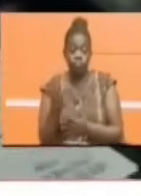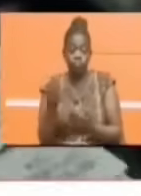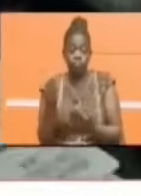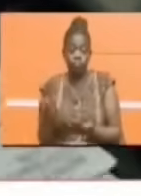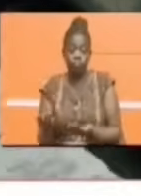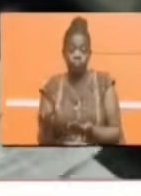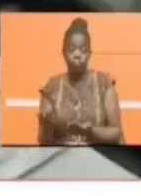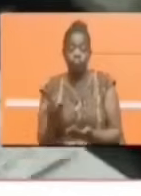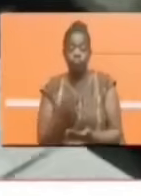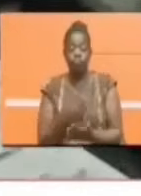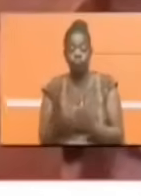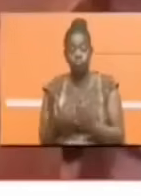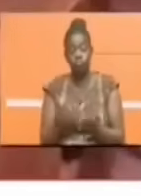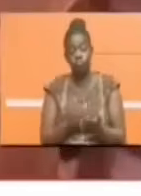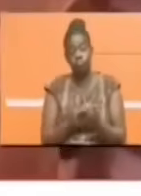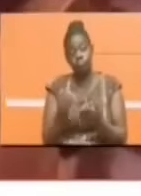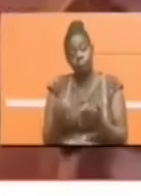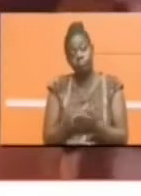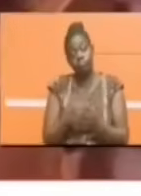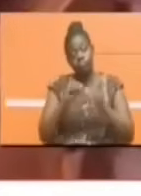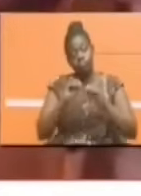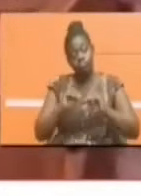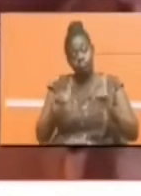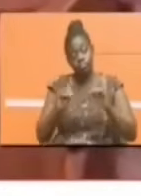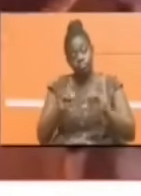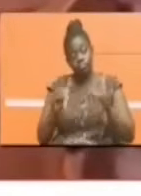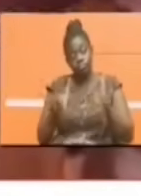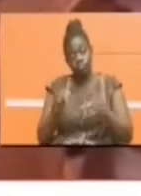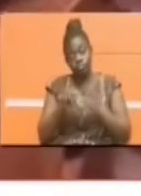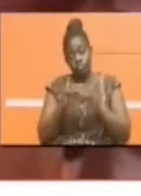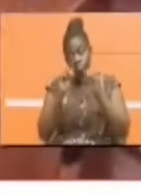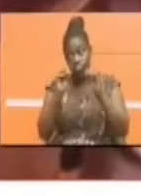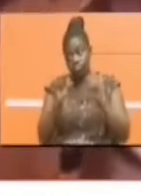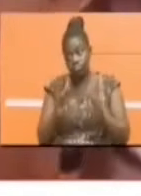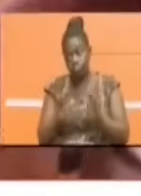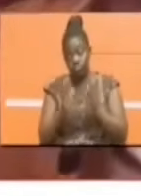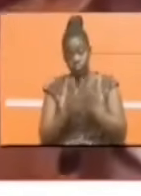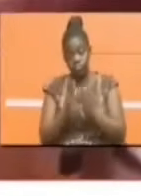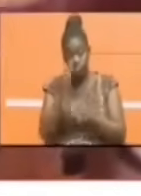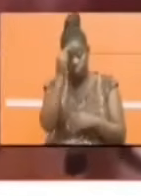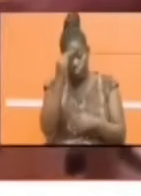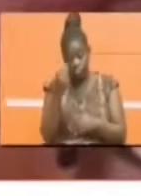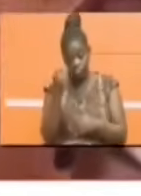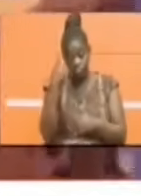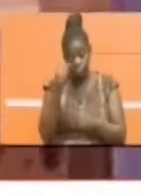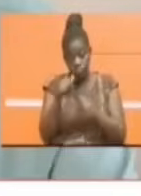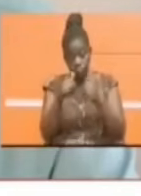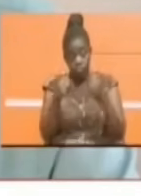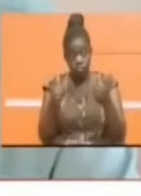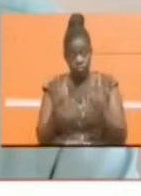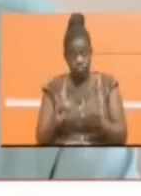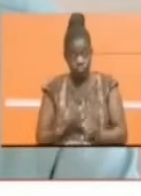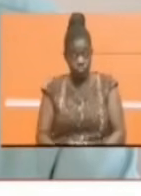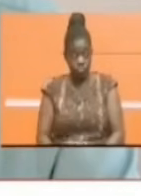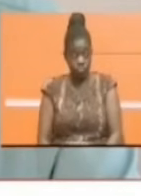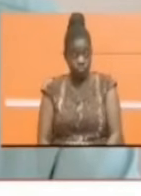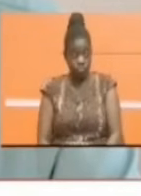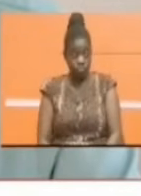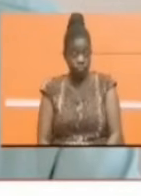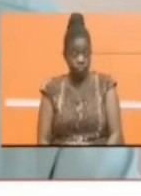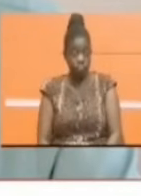gavumenti yakuyambira ddala ensomesa empya okunnyikira mu basomesa n'abayizi abadde tebannagitegeera bulungi. Can